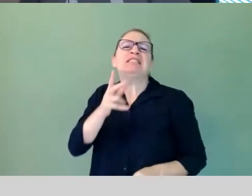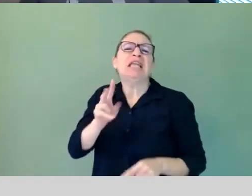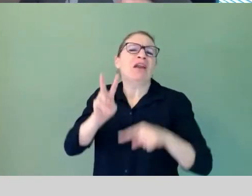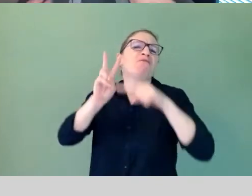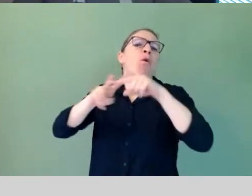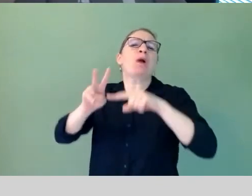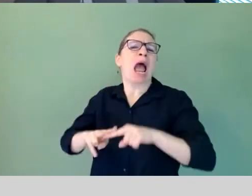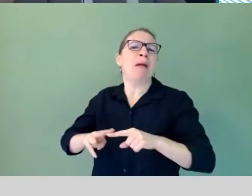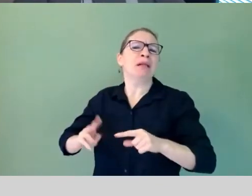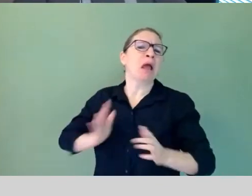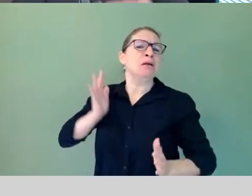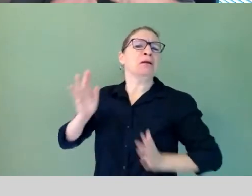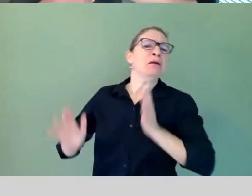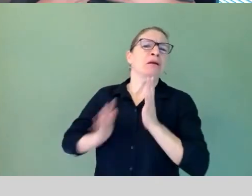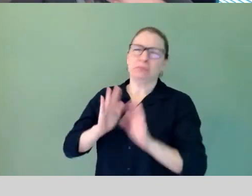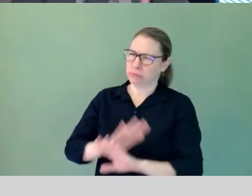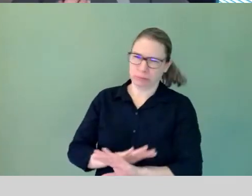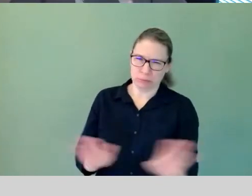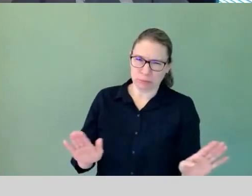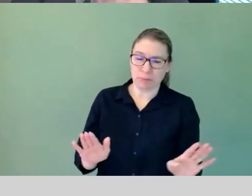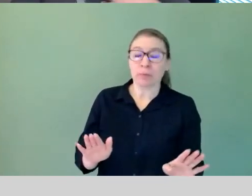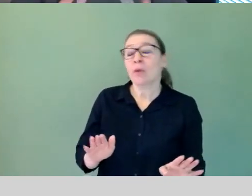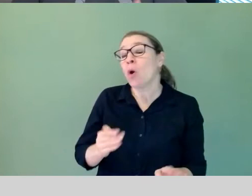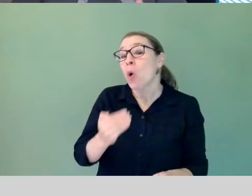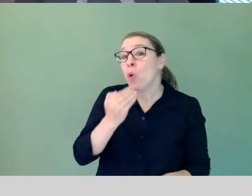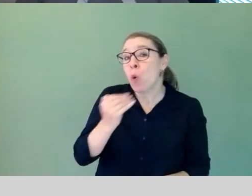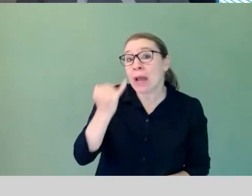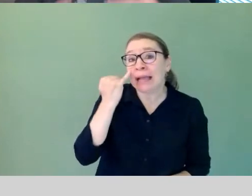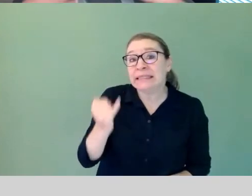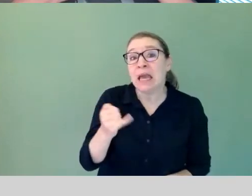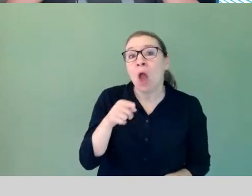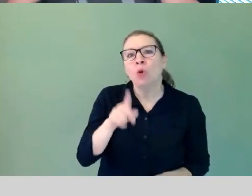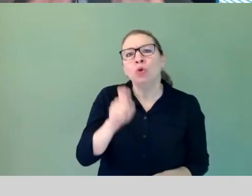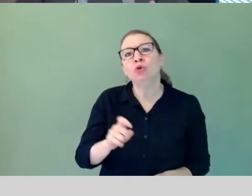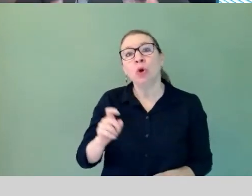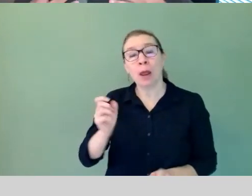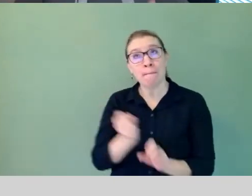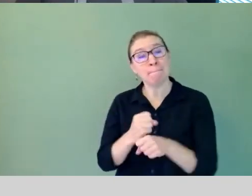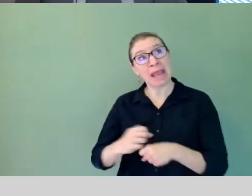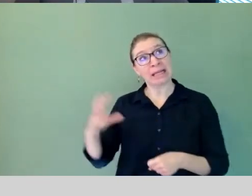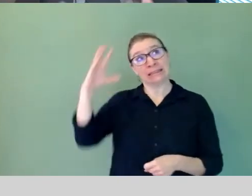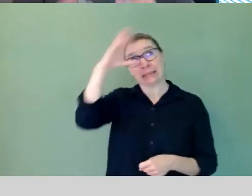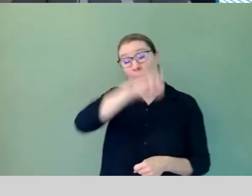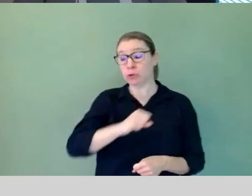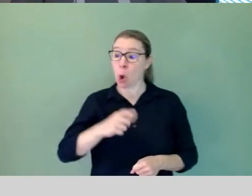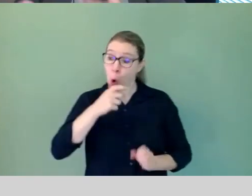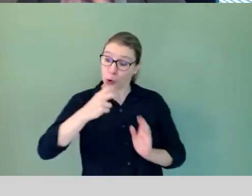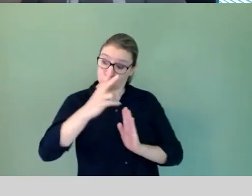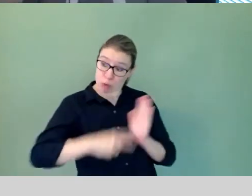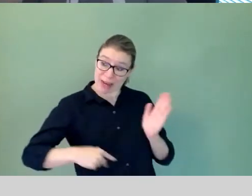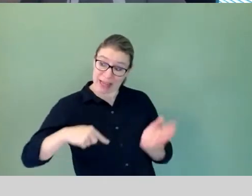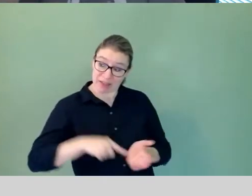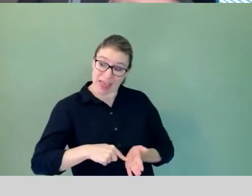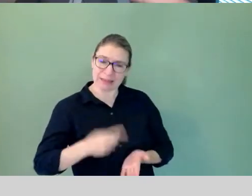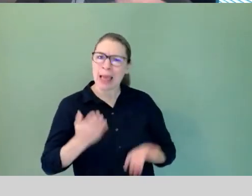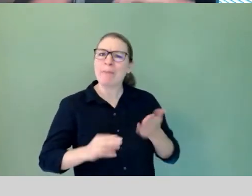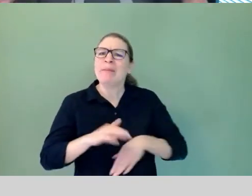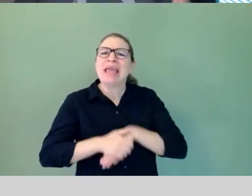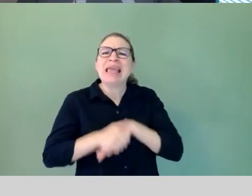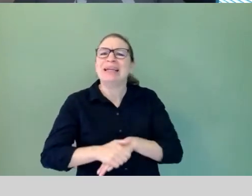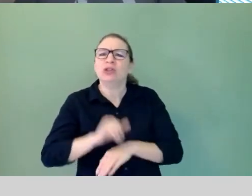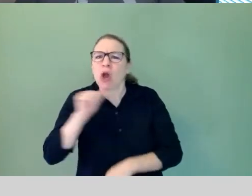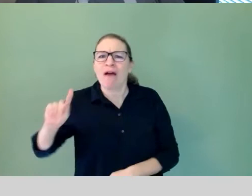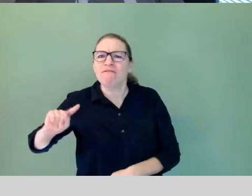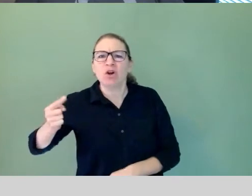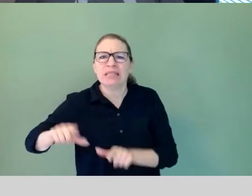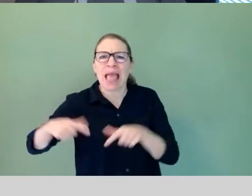that the reader of your documentation doesn't speak the same language as you, that the language that you are writing in is not their primary language. This will help